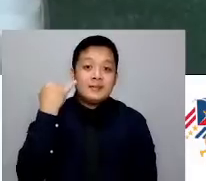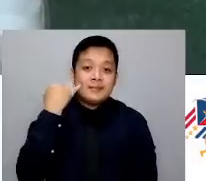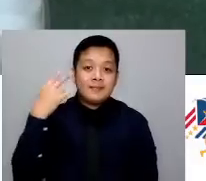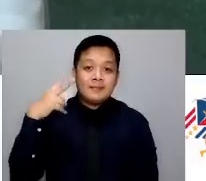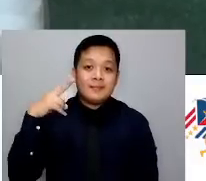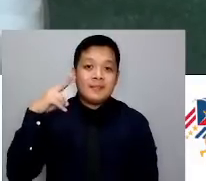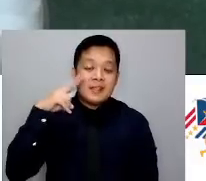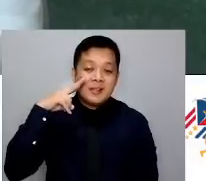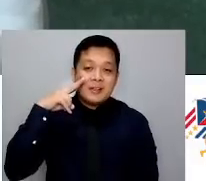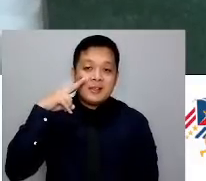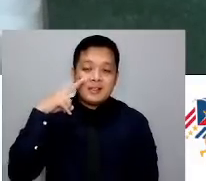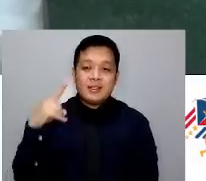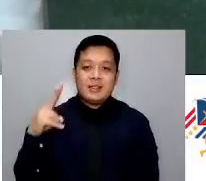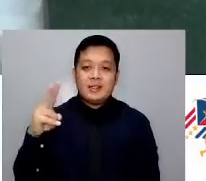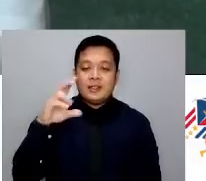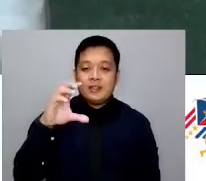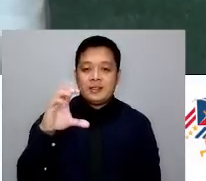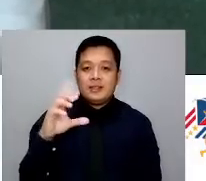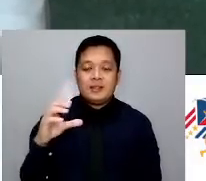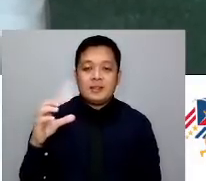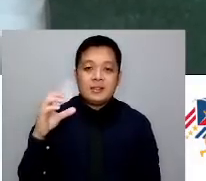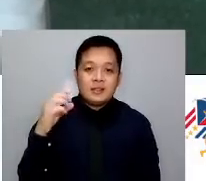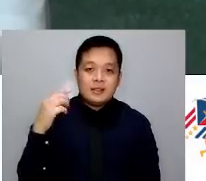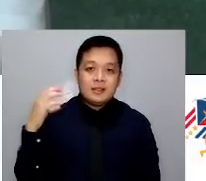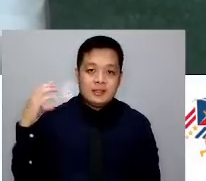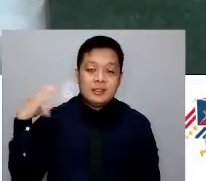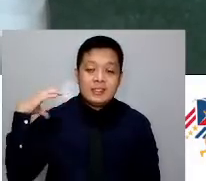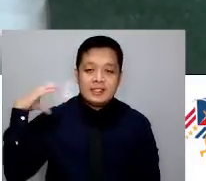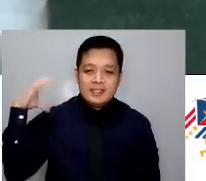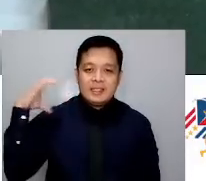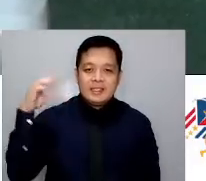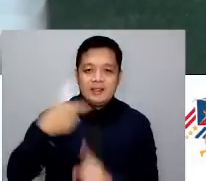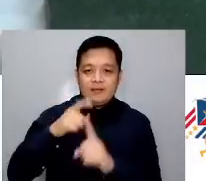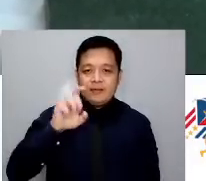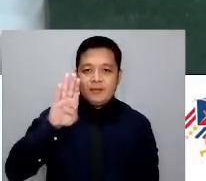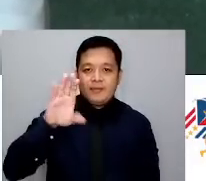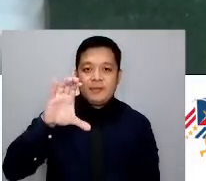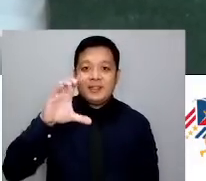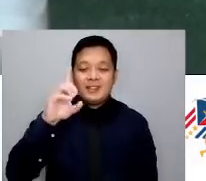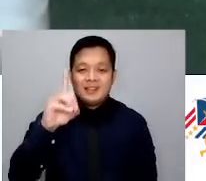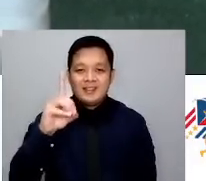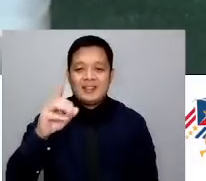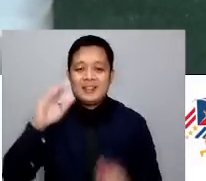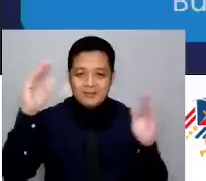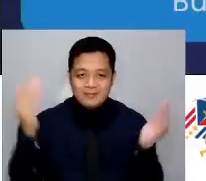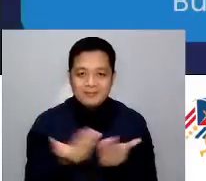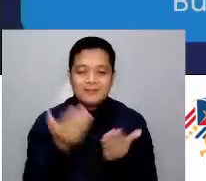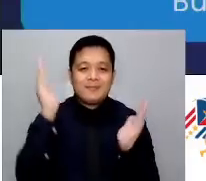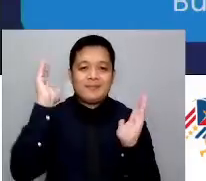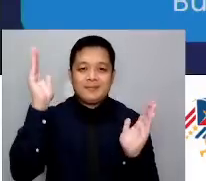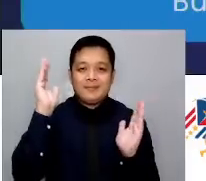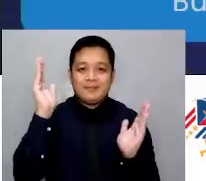Chief Education Program Specialist from the Bureau of Curriculum Development, to introduce our keynote speaker.